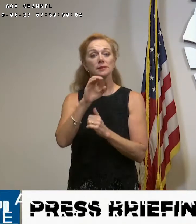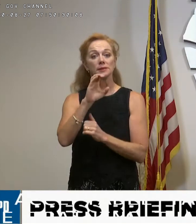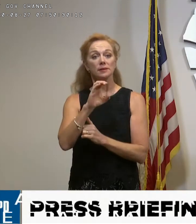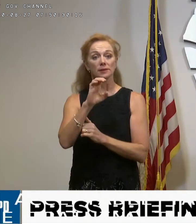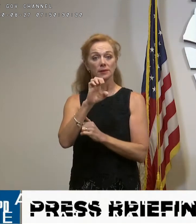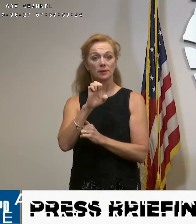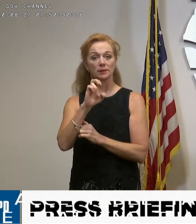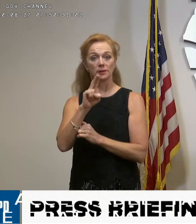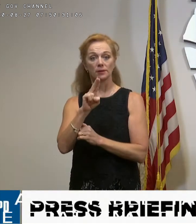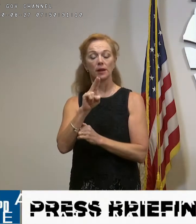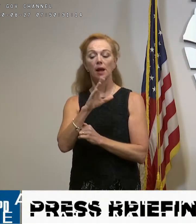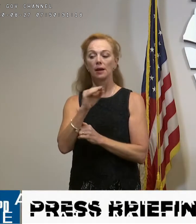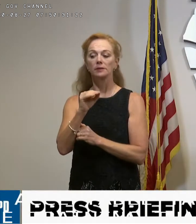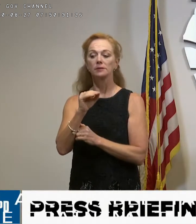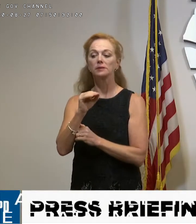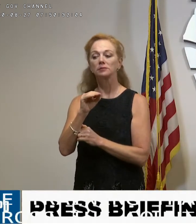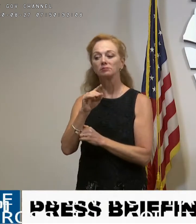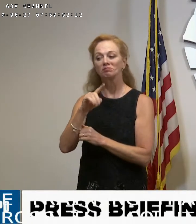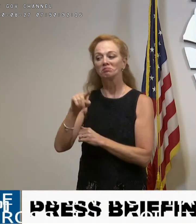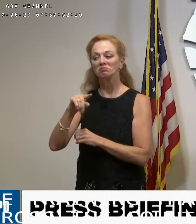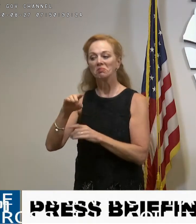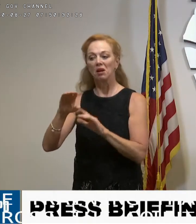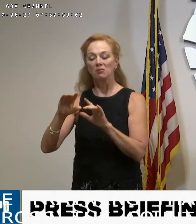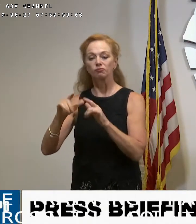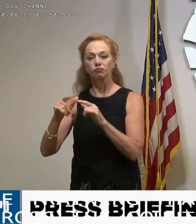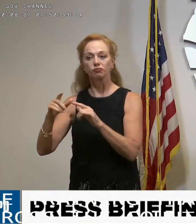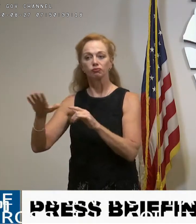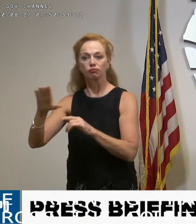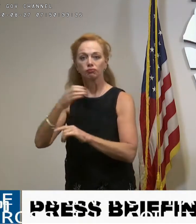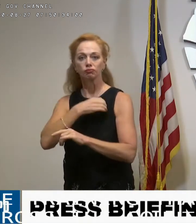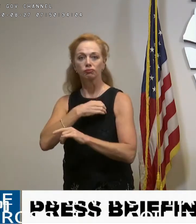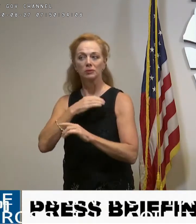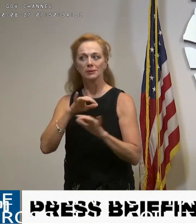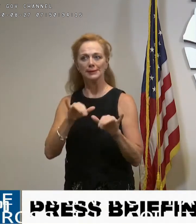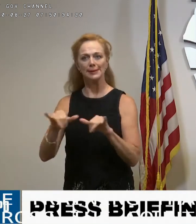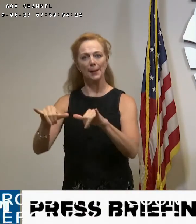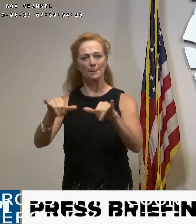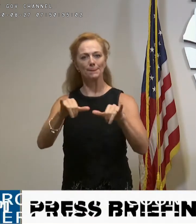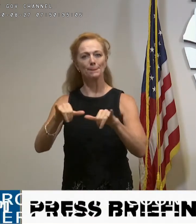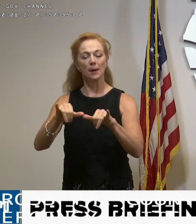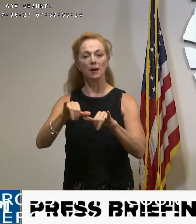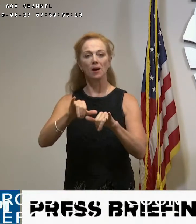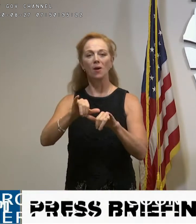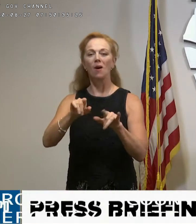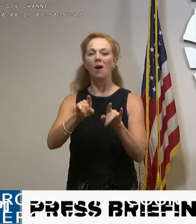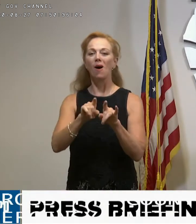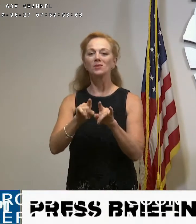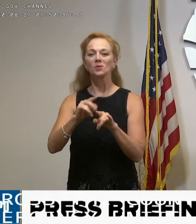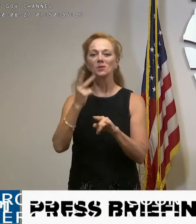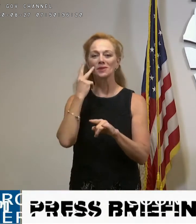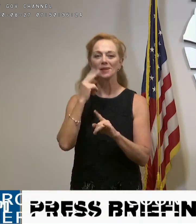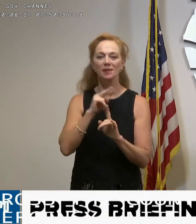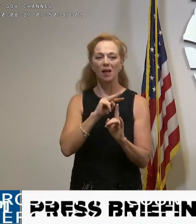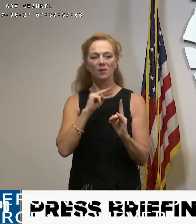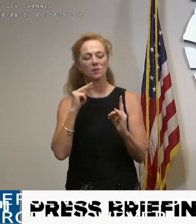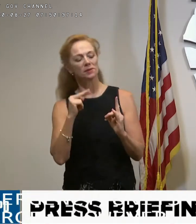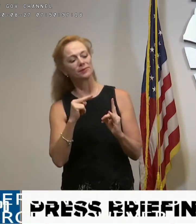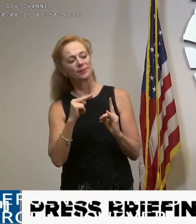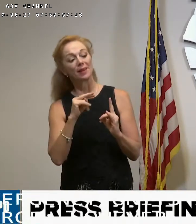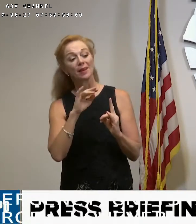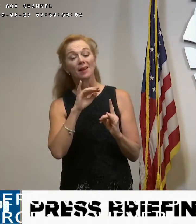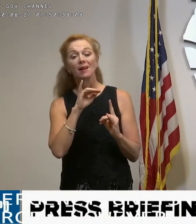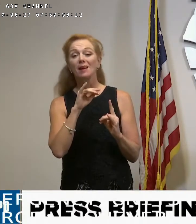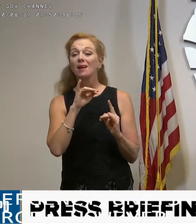civil emergency units and mobile field force. However, we also see the other side of that although